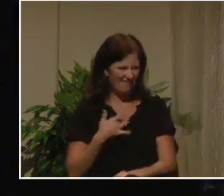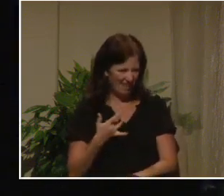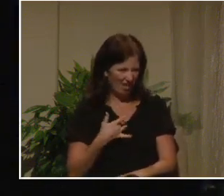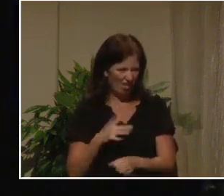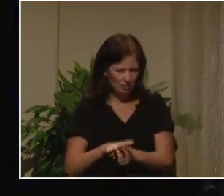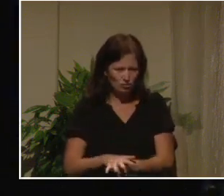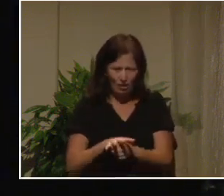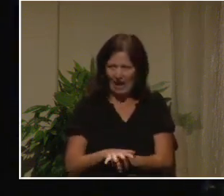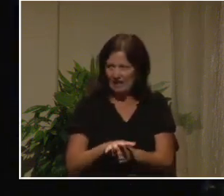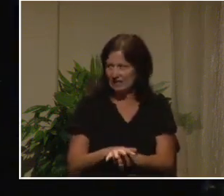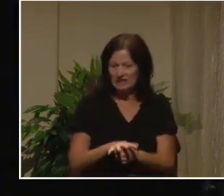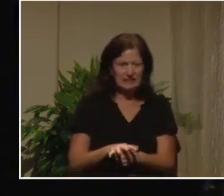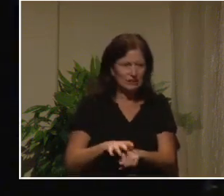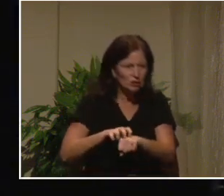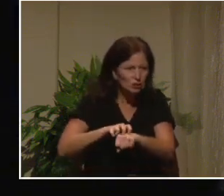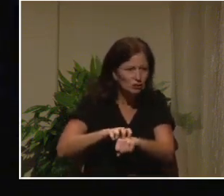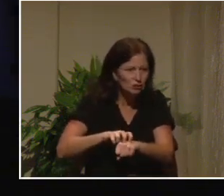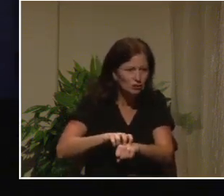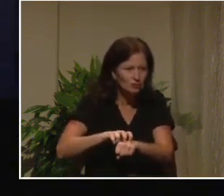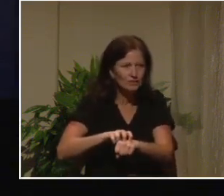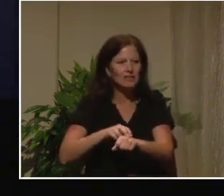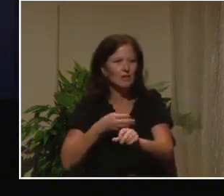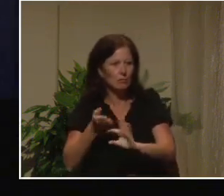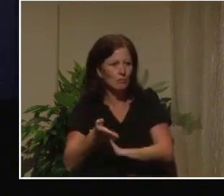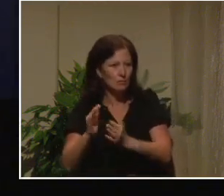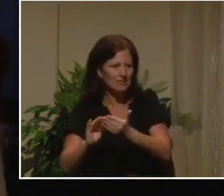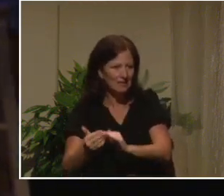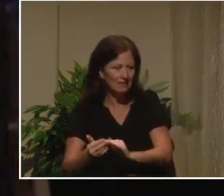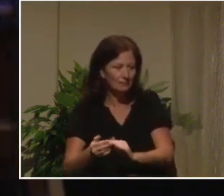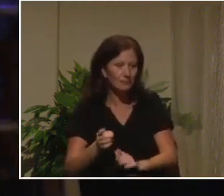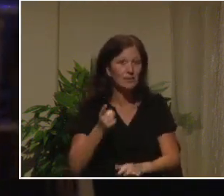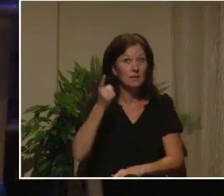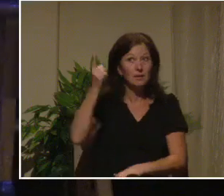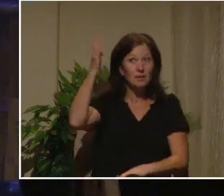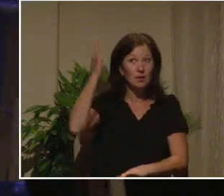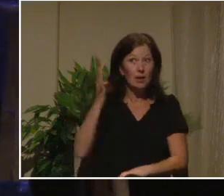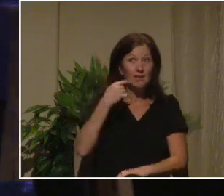time of anxiety, and what God says to Isaiah